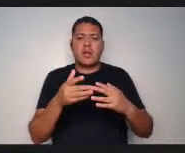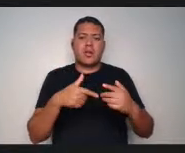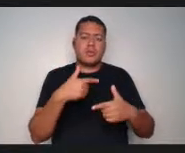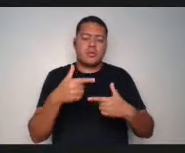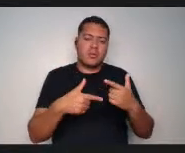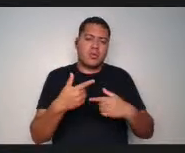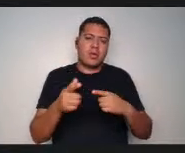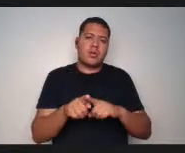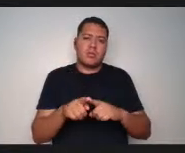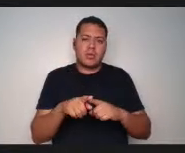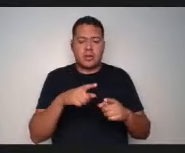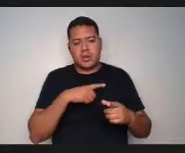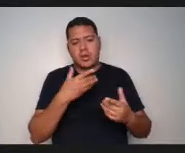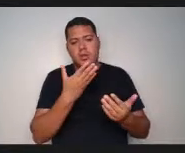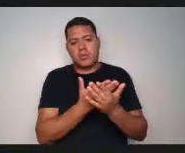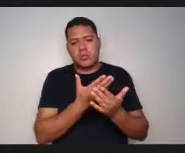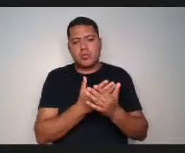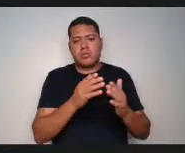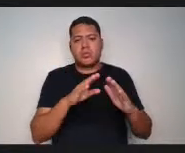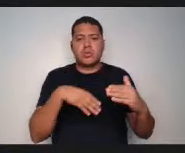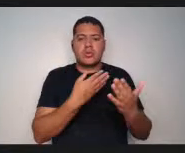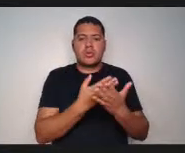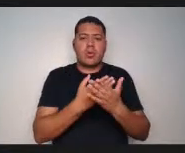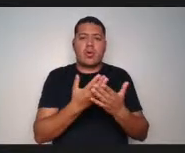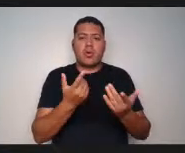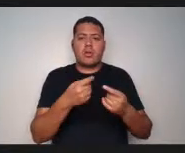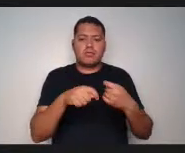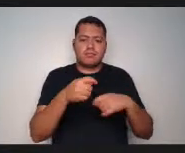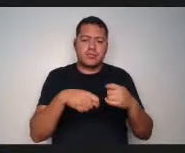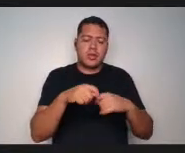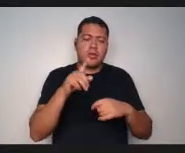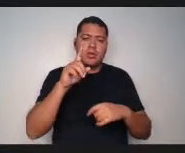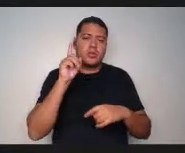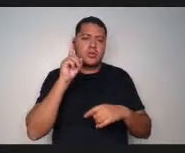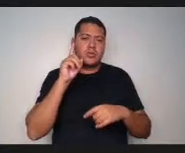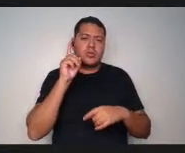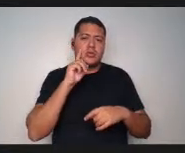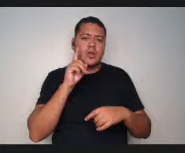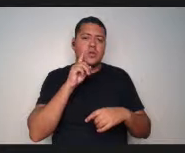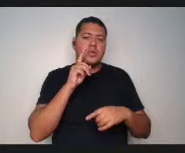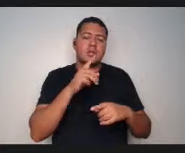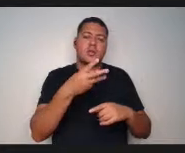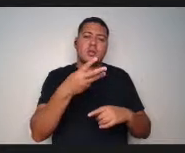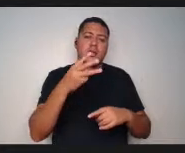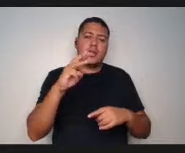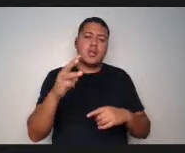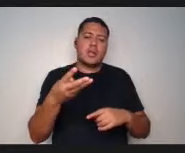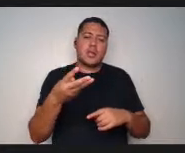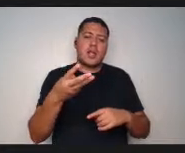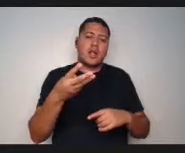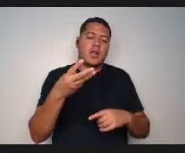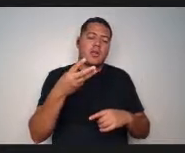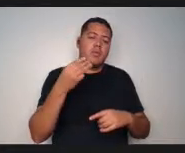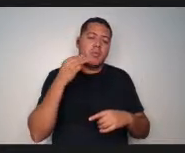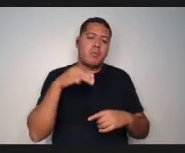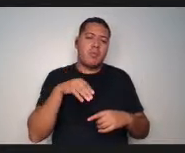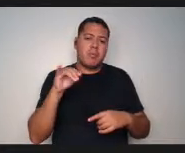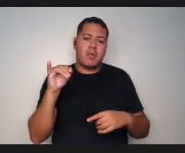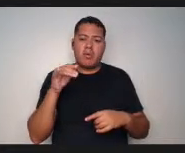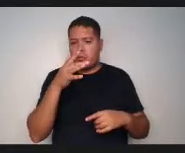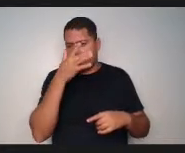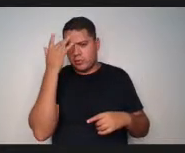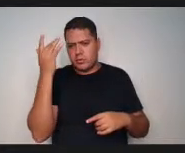worldwide reported that their average workday increased by over 48 minutes. So what we're finding is